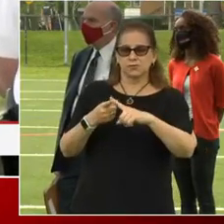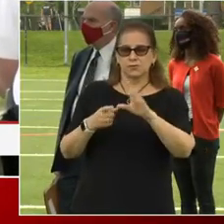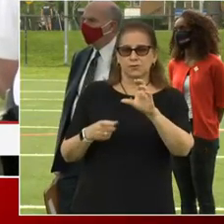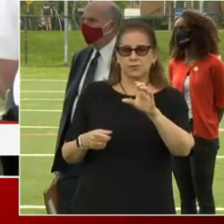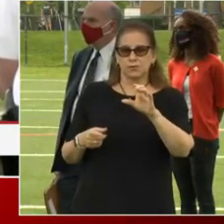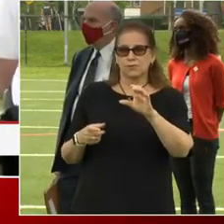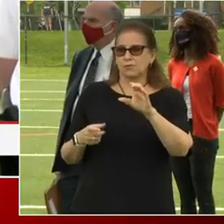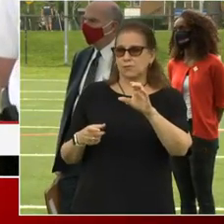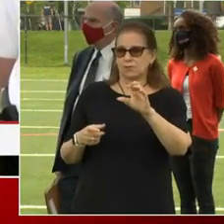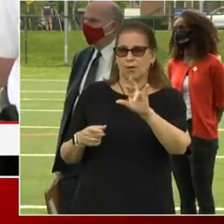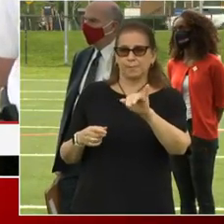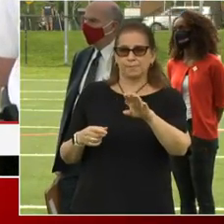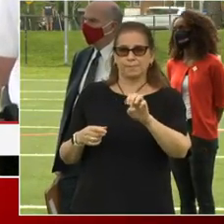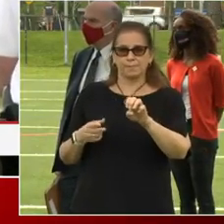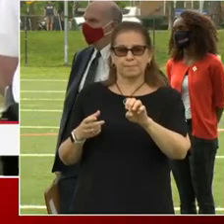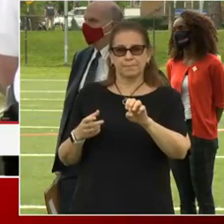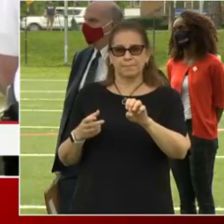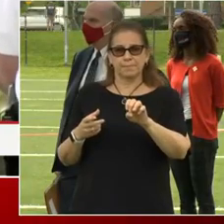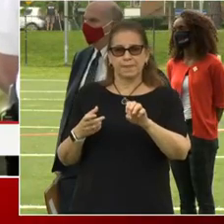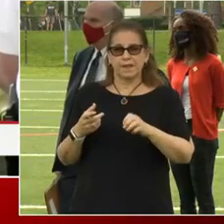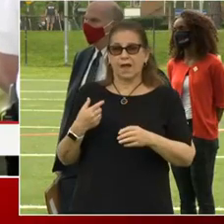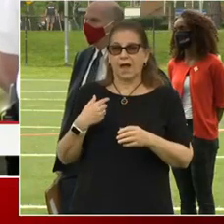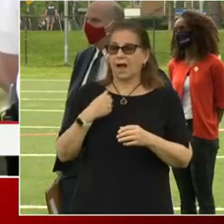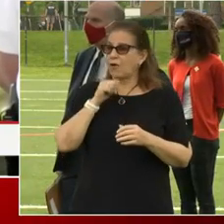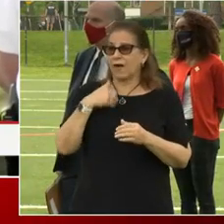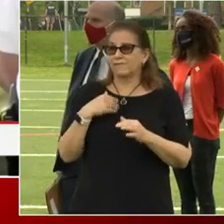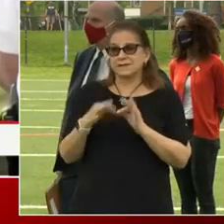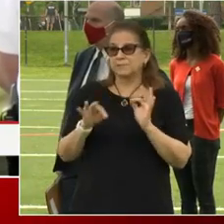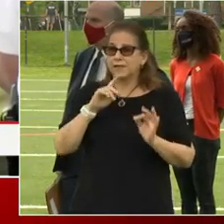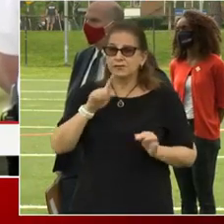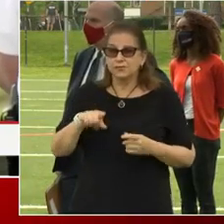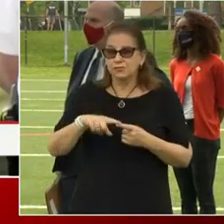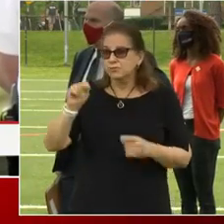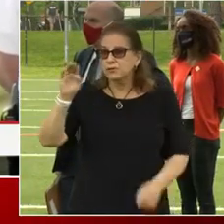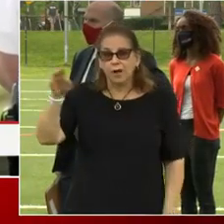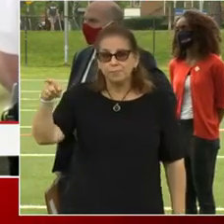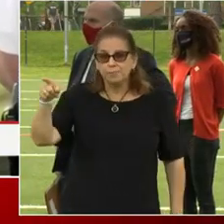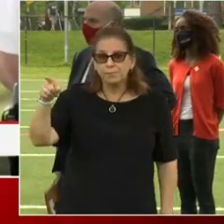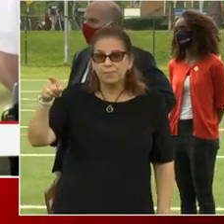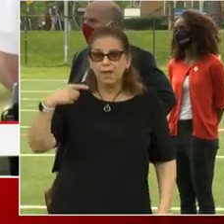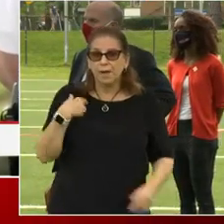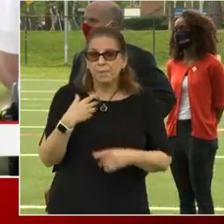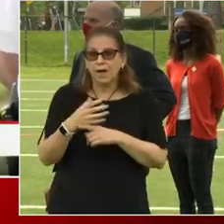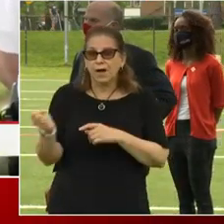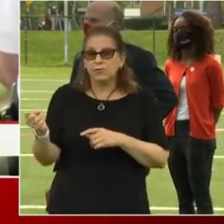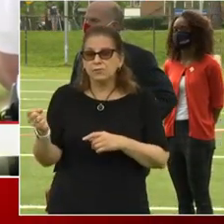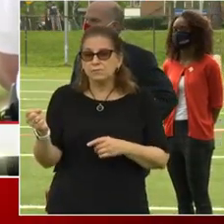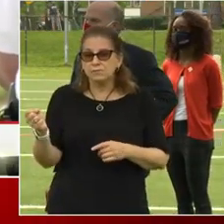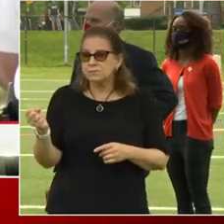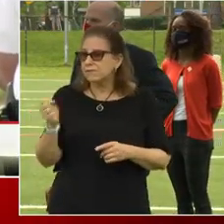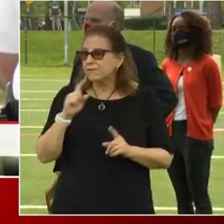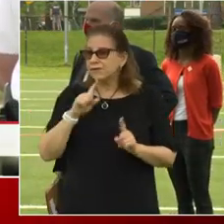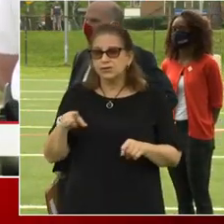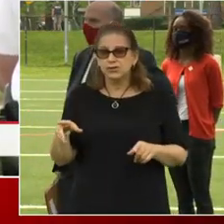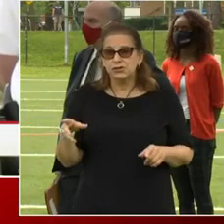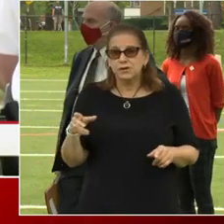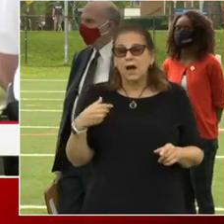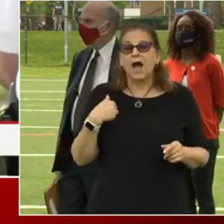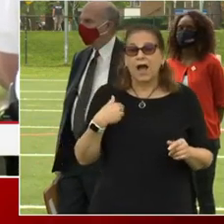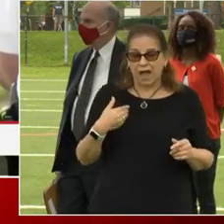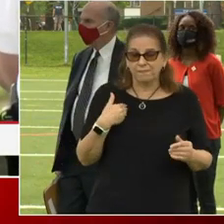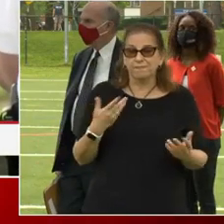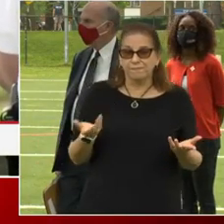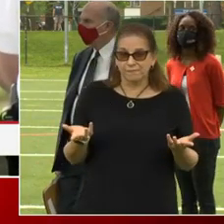a simple answer, Tom, these guys would be out of business. It's not a simple answer. So that's why we have the whole